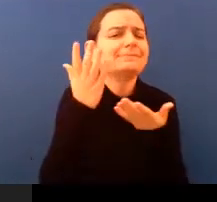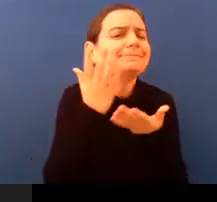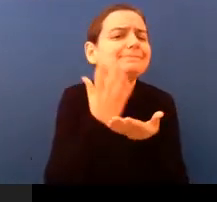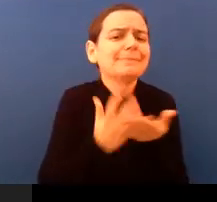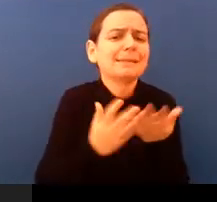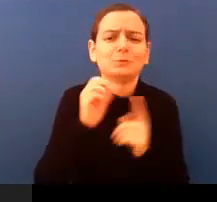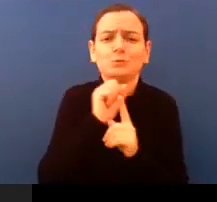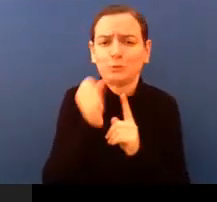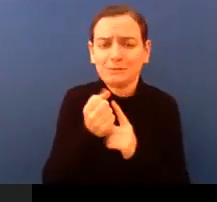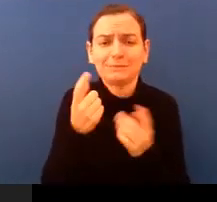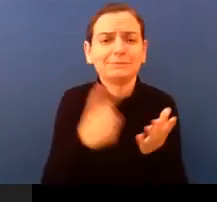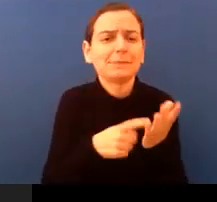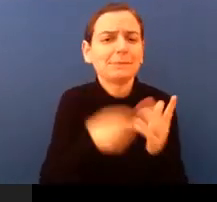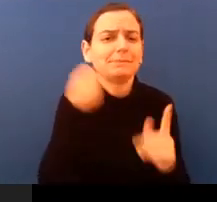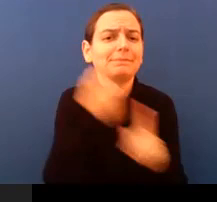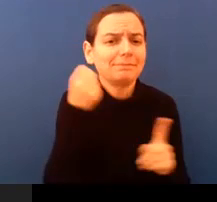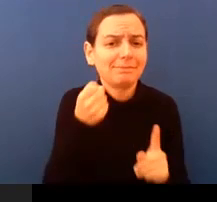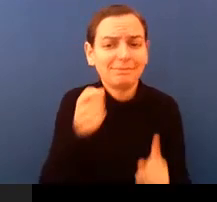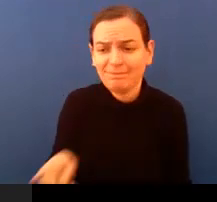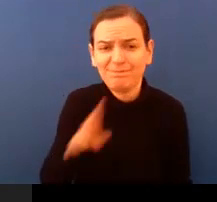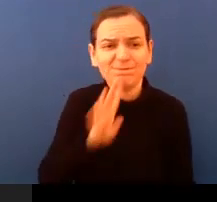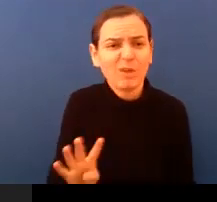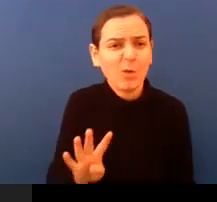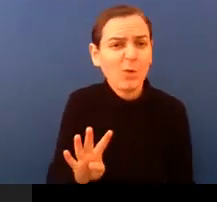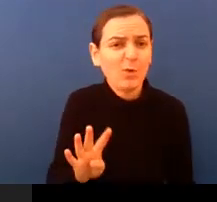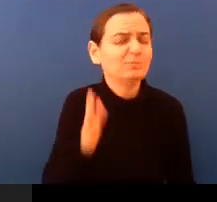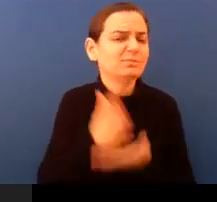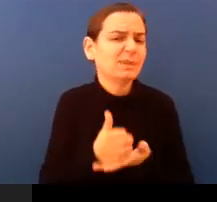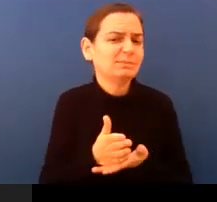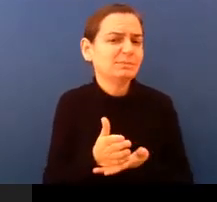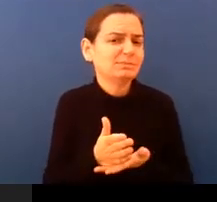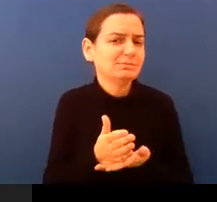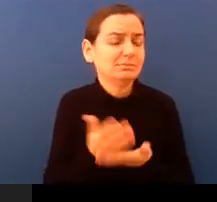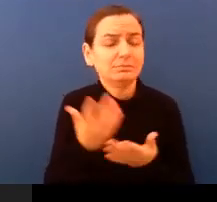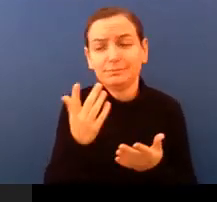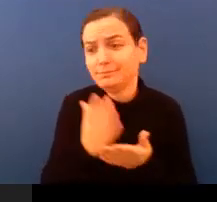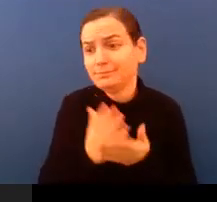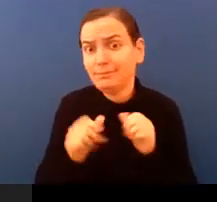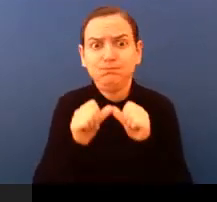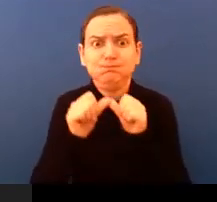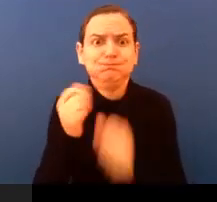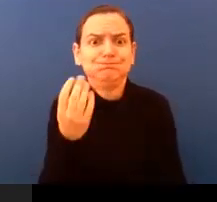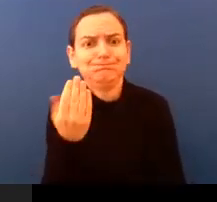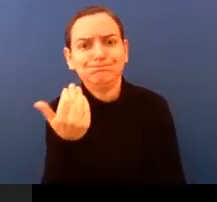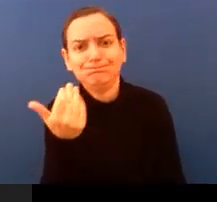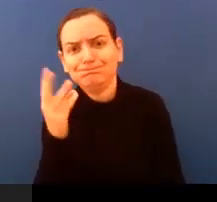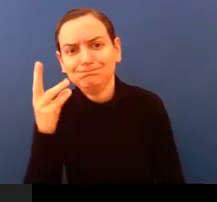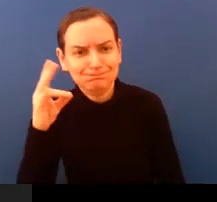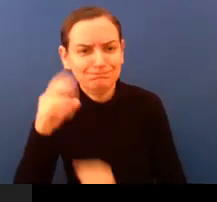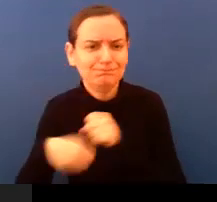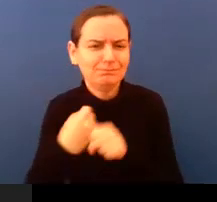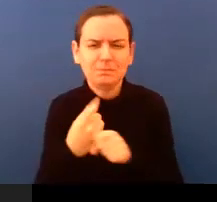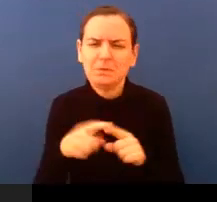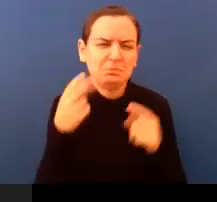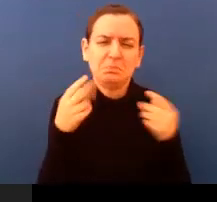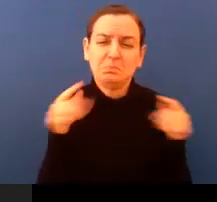guide dog dies. So it's just something to be aware of when you are planning for